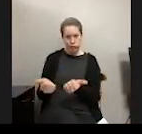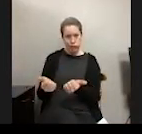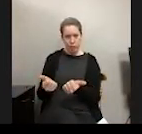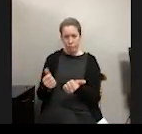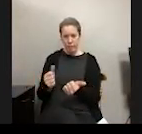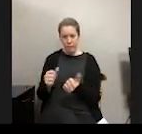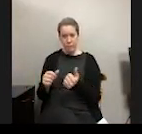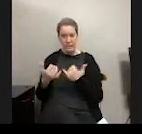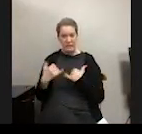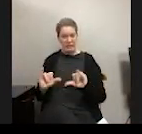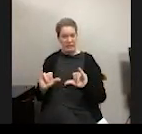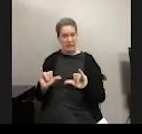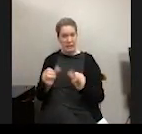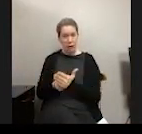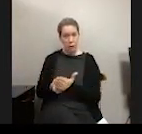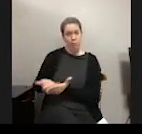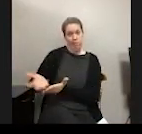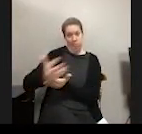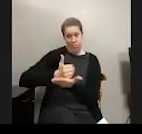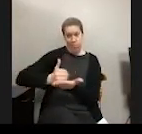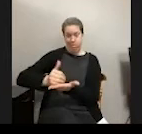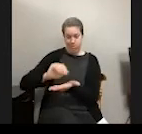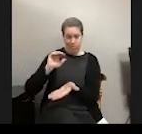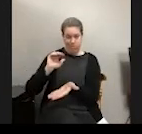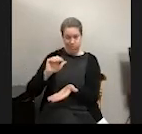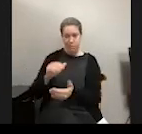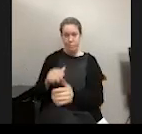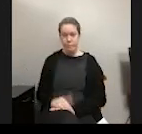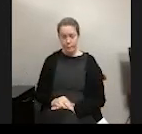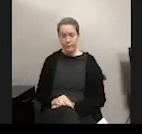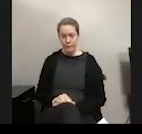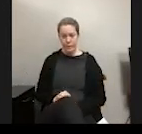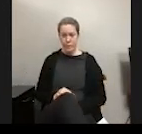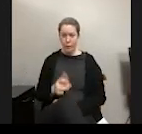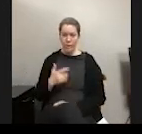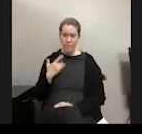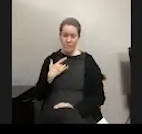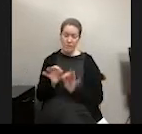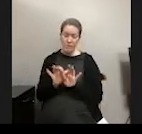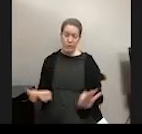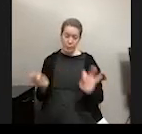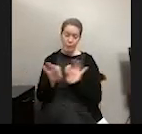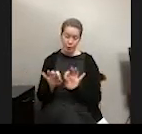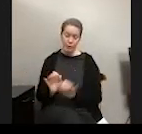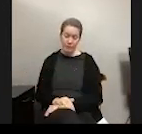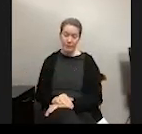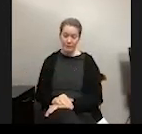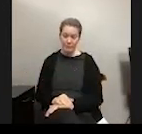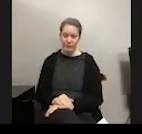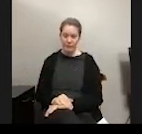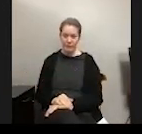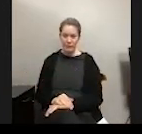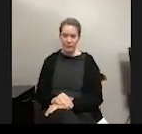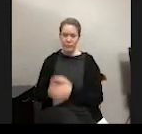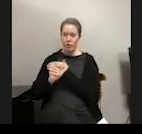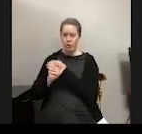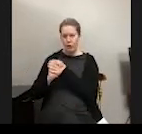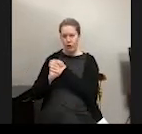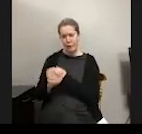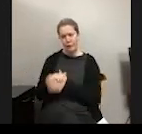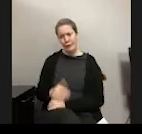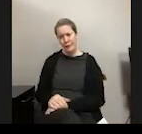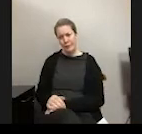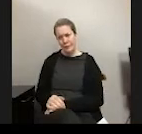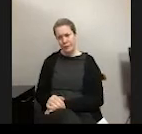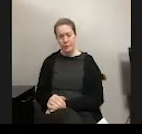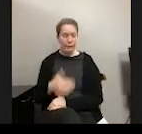very doable for me. Yeah. Fantastic. Congratulations. Thank you. And I think that's a great